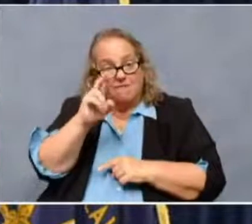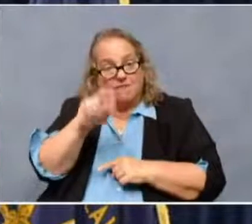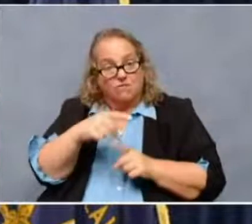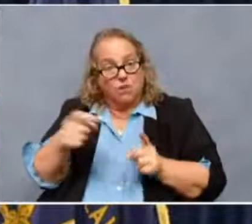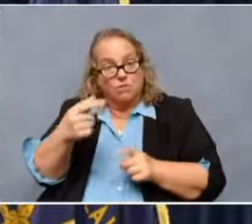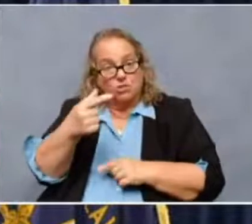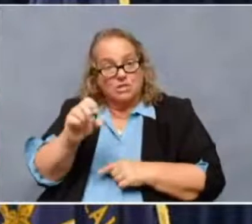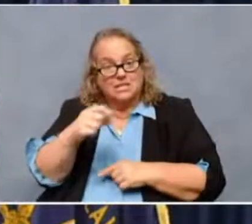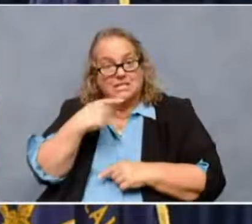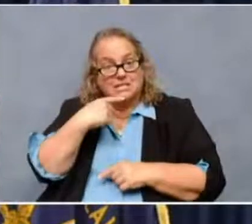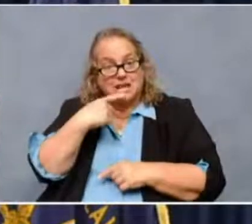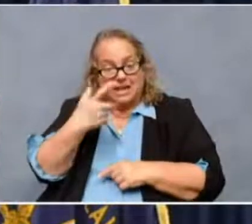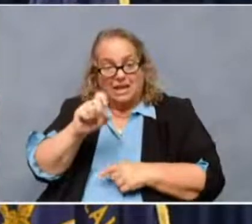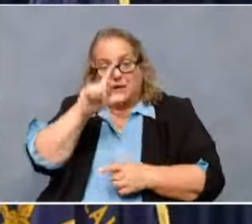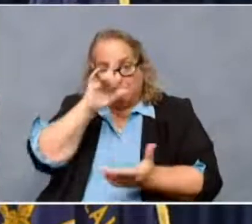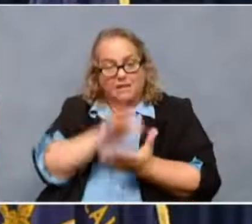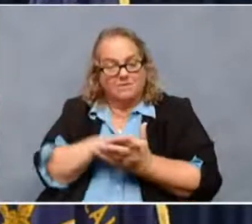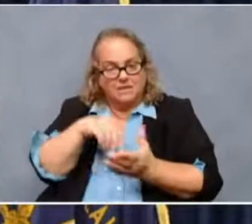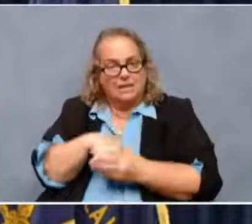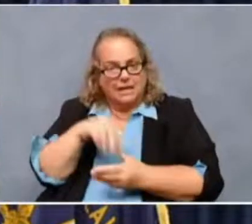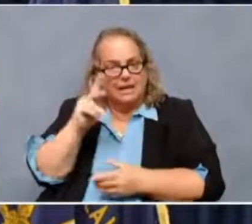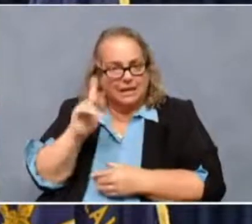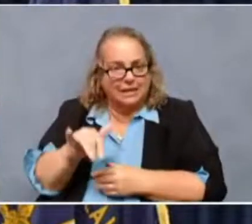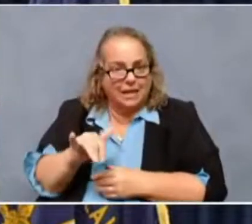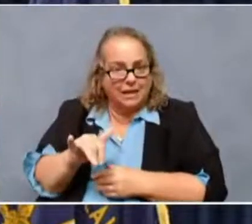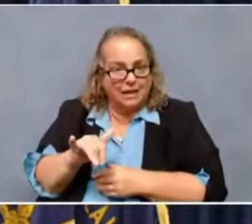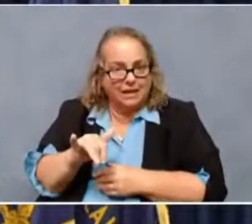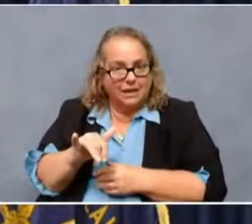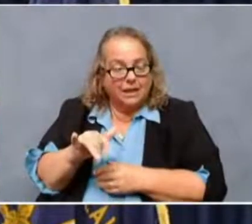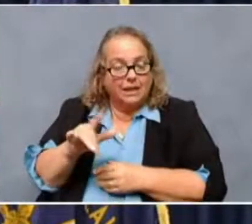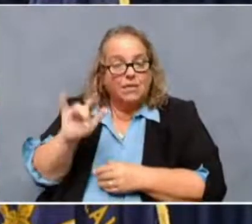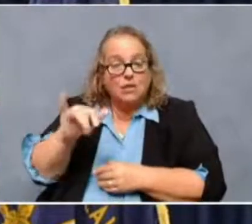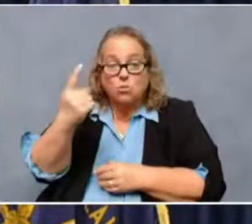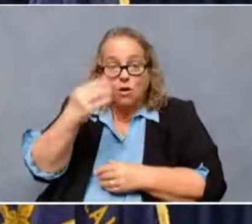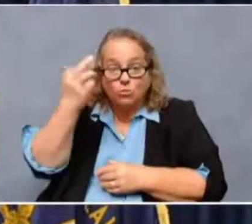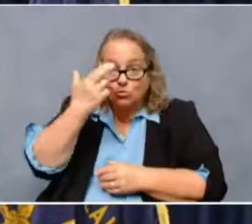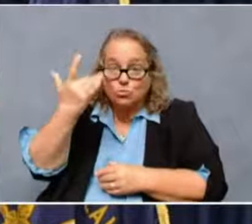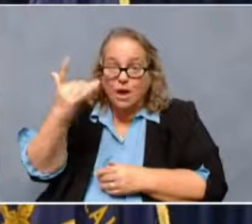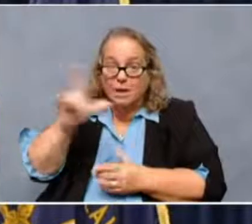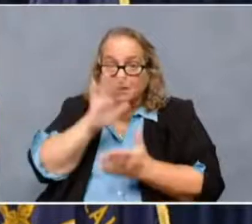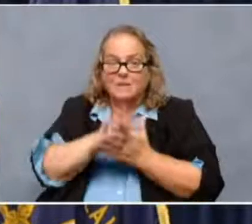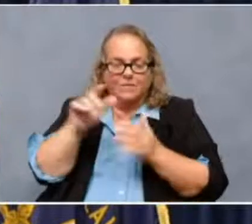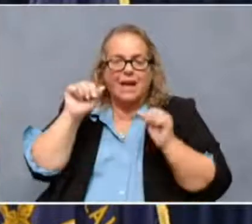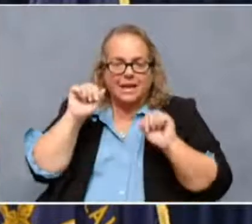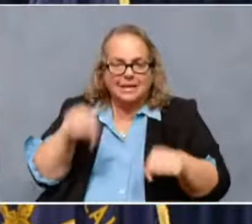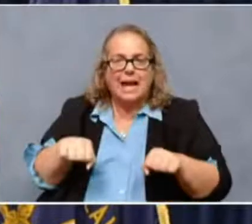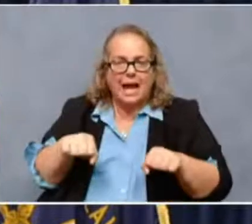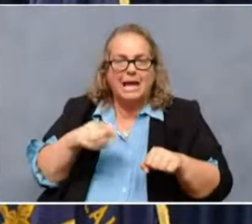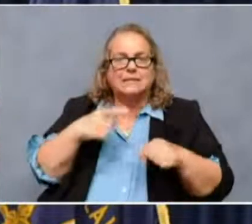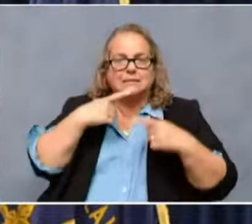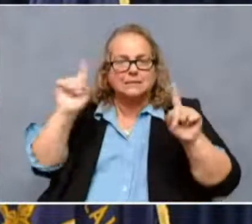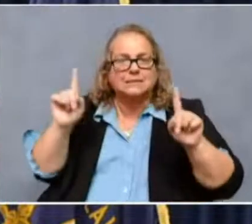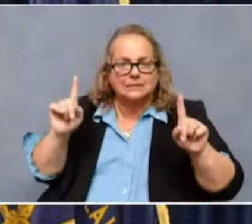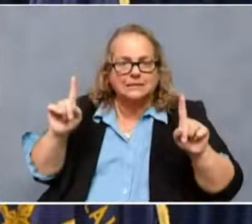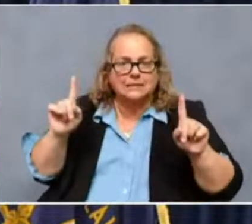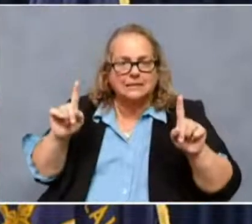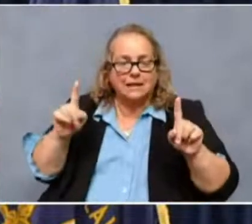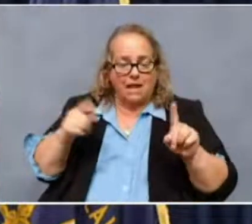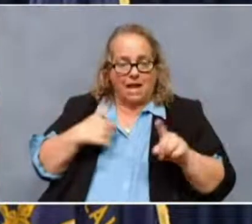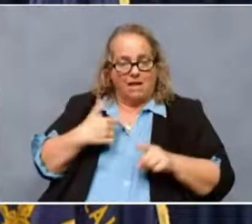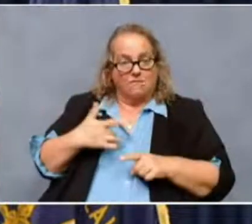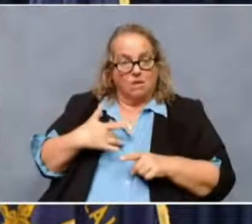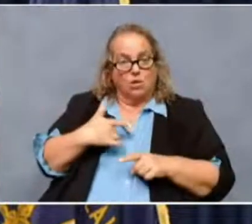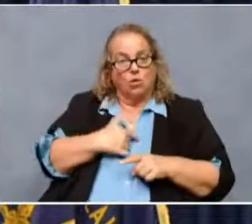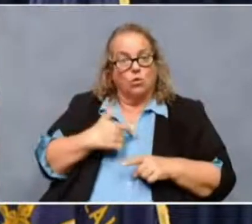he believes in Kentucky. And that's one of the reasons that he believes that they can succeed. I believe that we